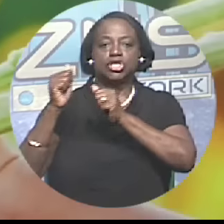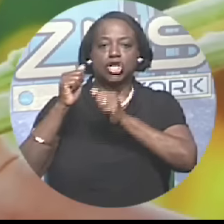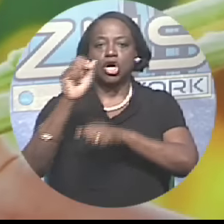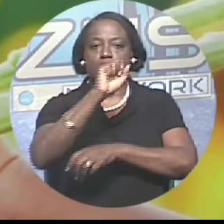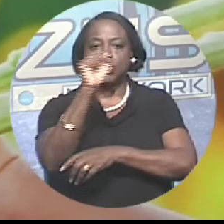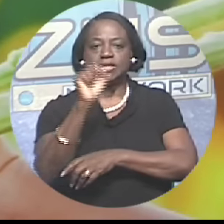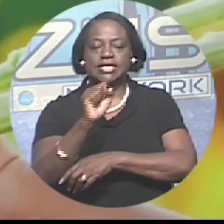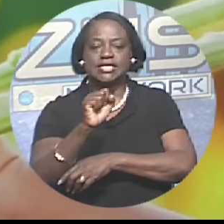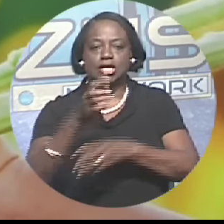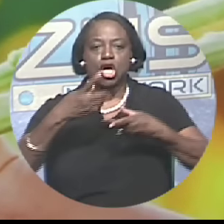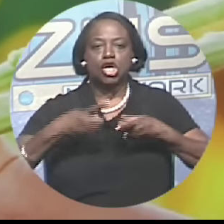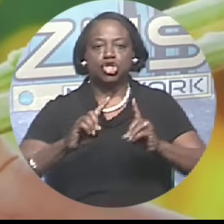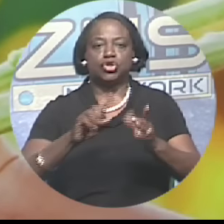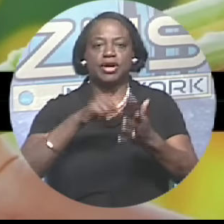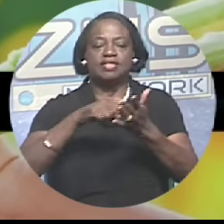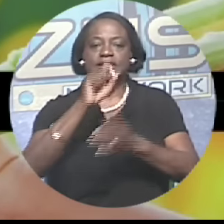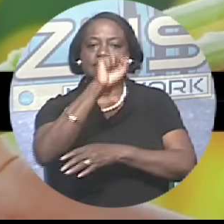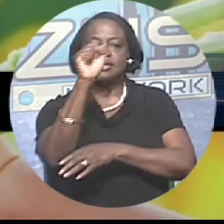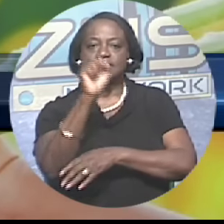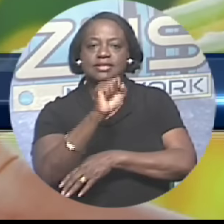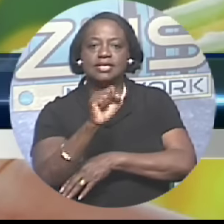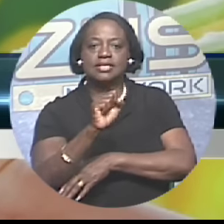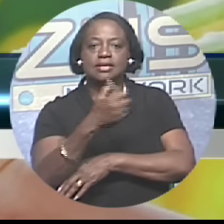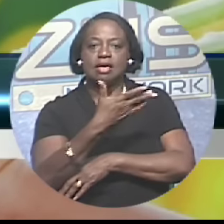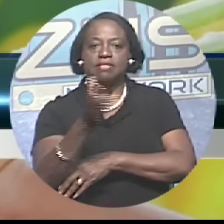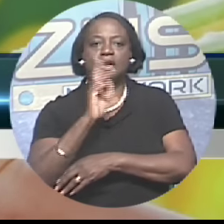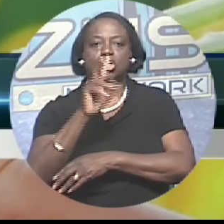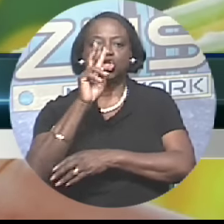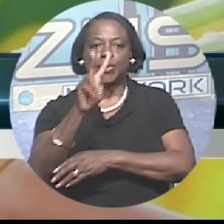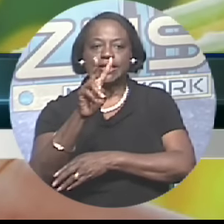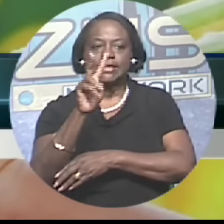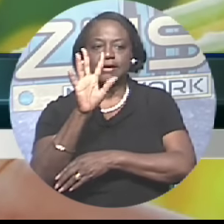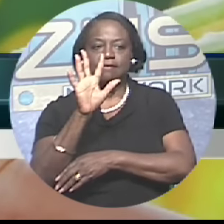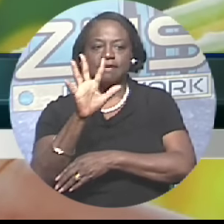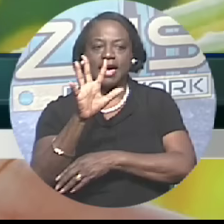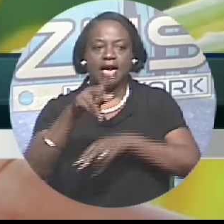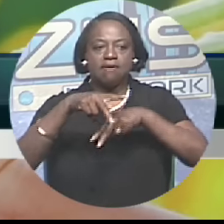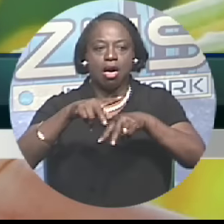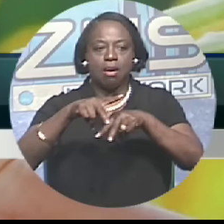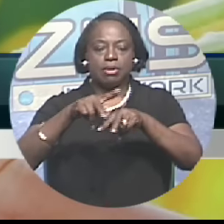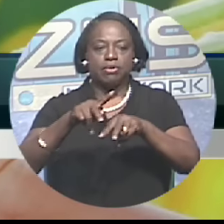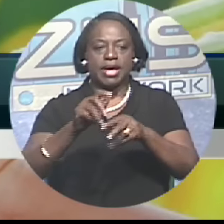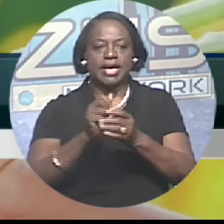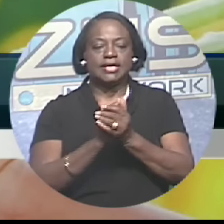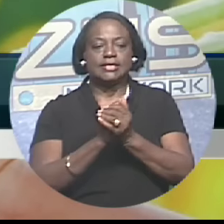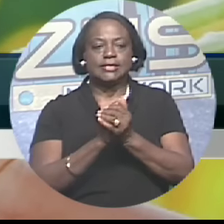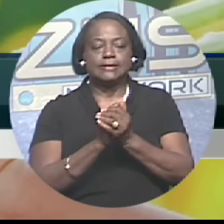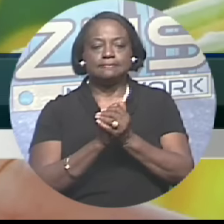During this season, there are 25 parades.